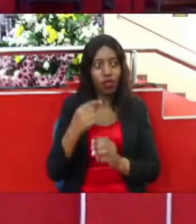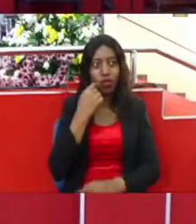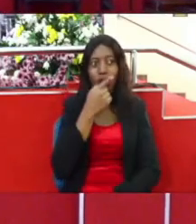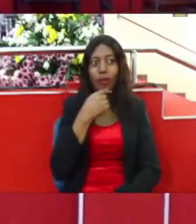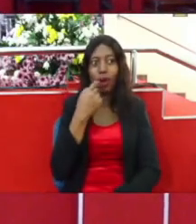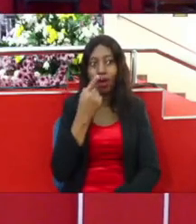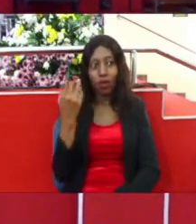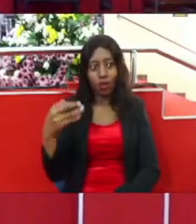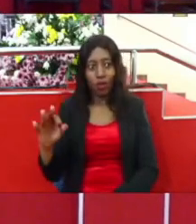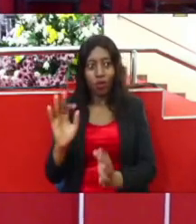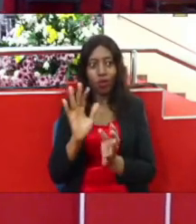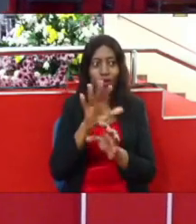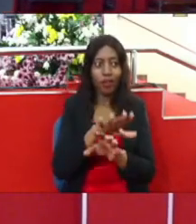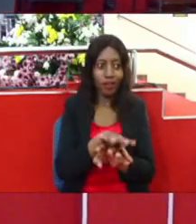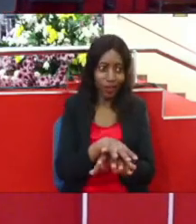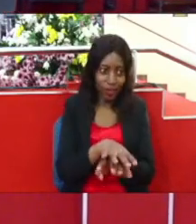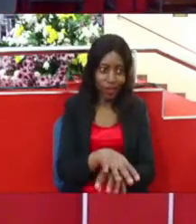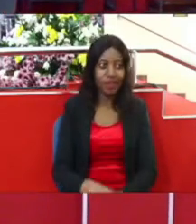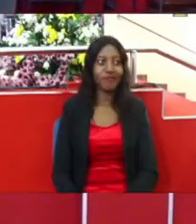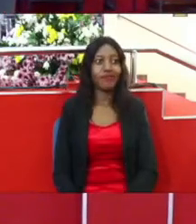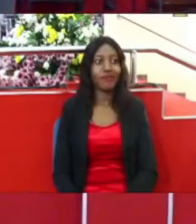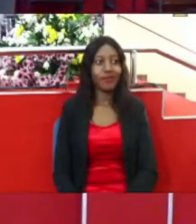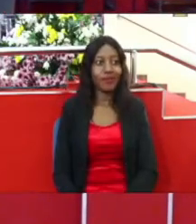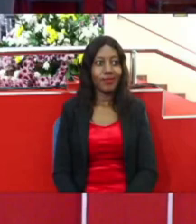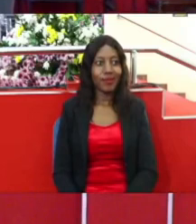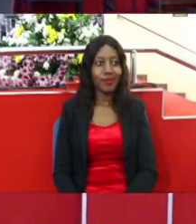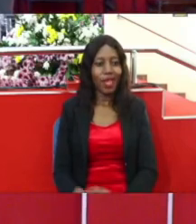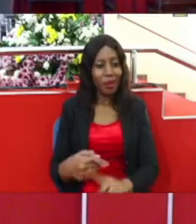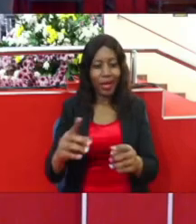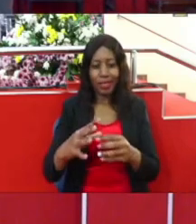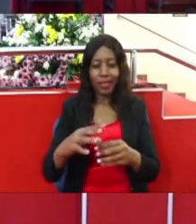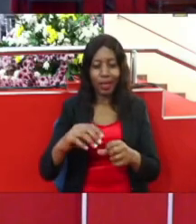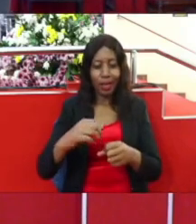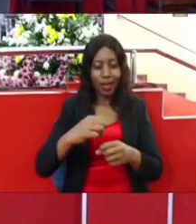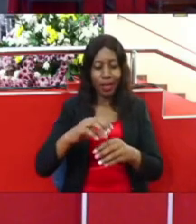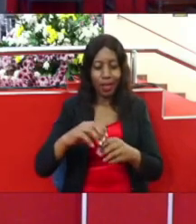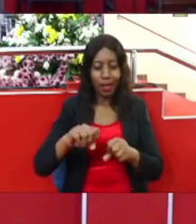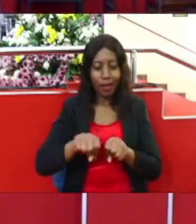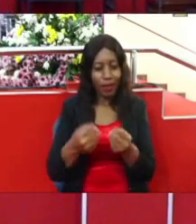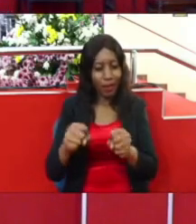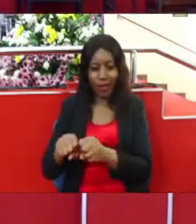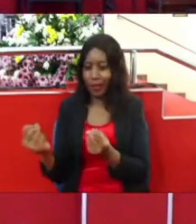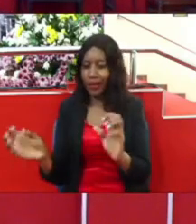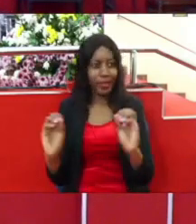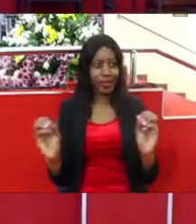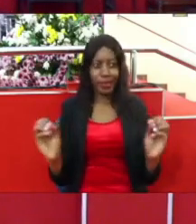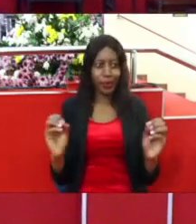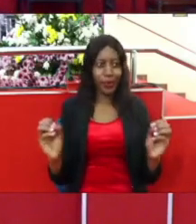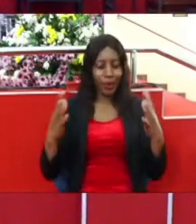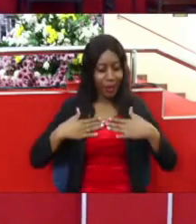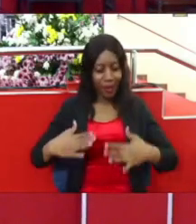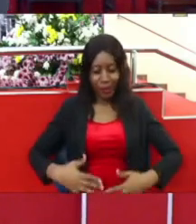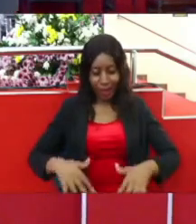digested? Hilo ni jambo la kushangaza kwamba hakusagasagwa. Do you imagine yourself in the fish? Je, wafikiri mambo yatakuwa kwa the belly of the fish?